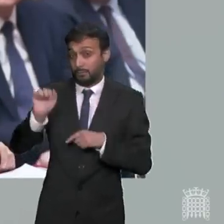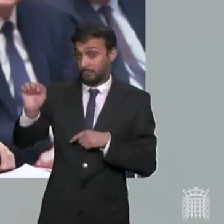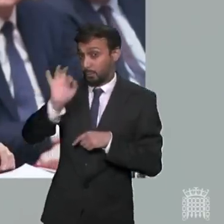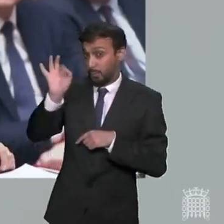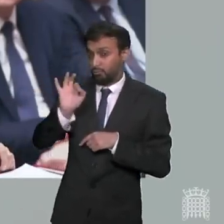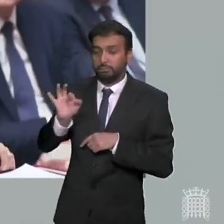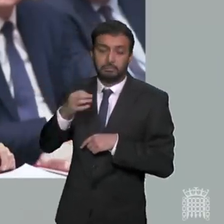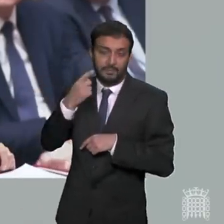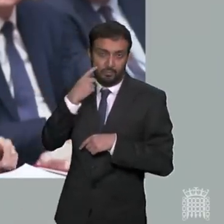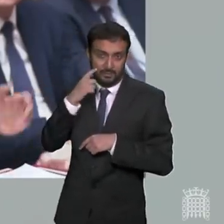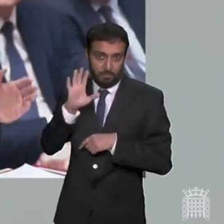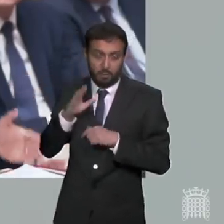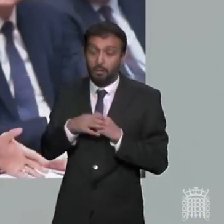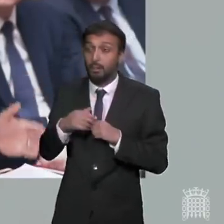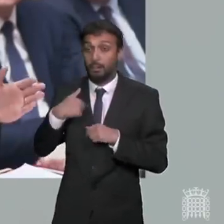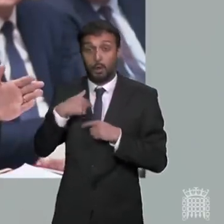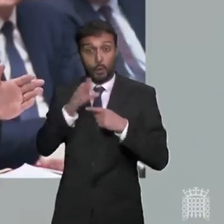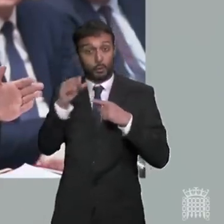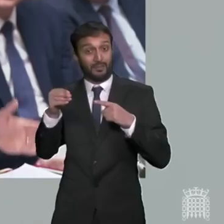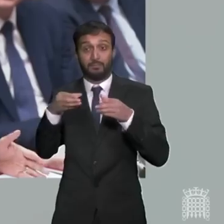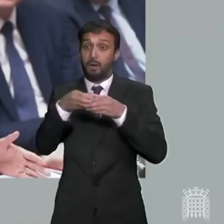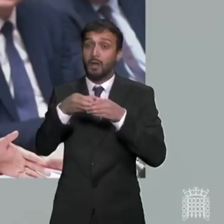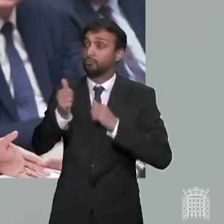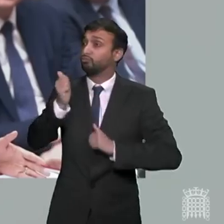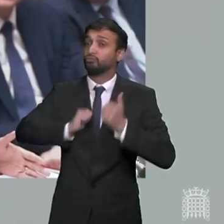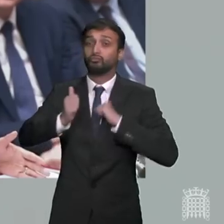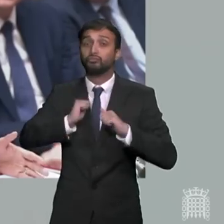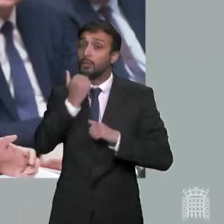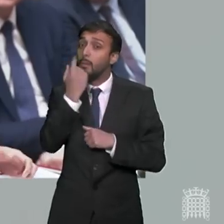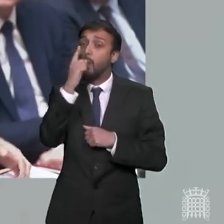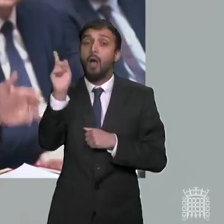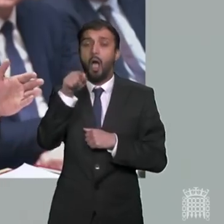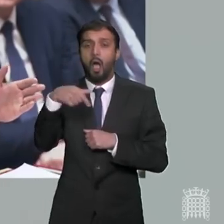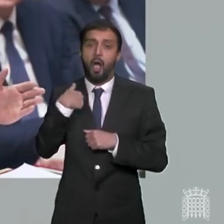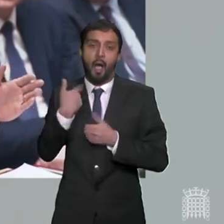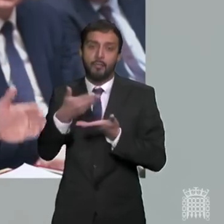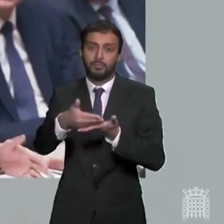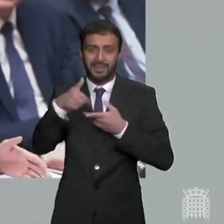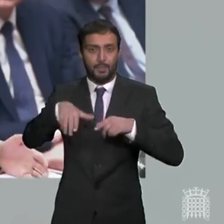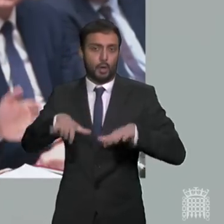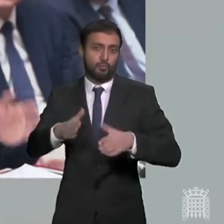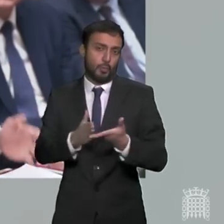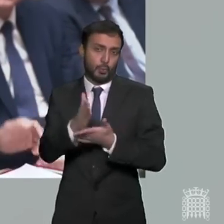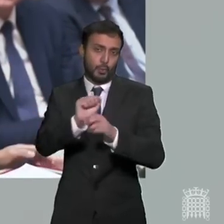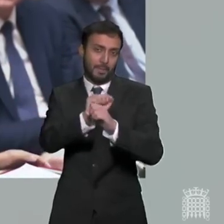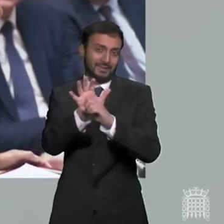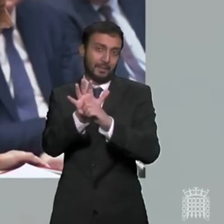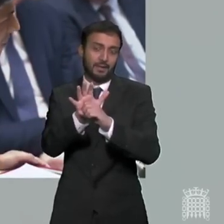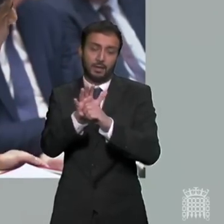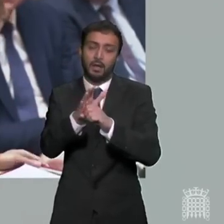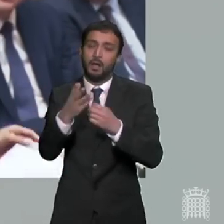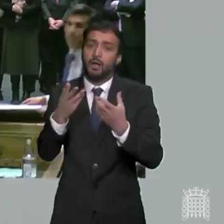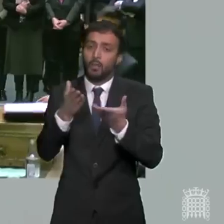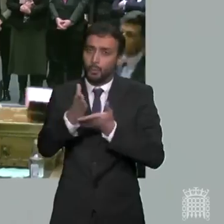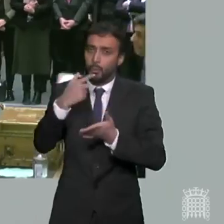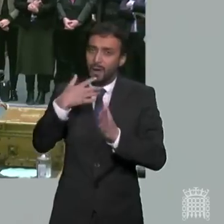are most proud of in the last couple of years is making sure that we protected this country through the pandemic with furlough and with the fastest